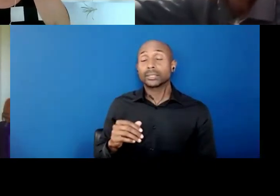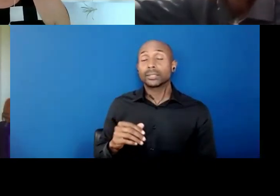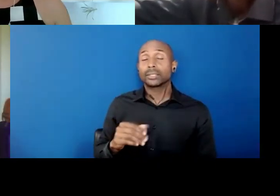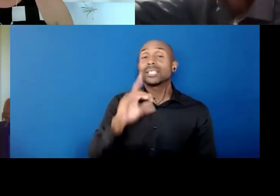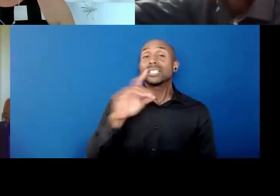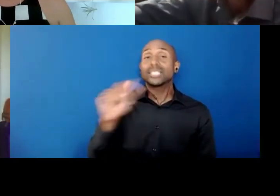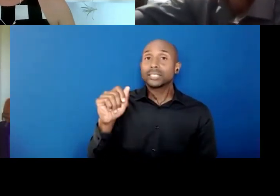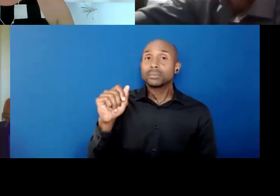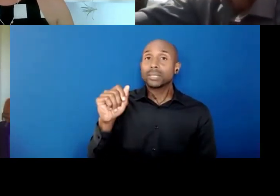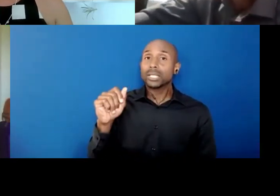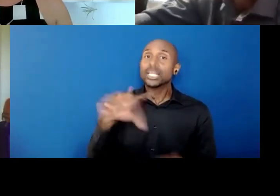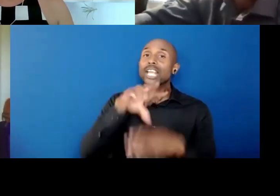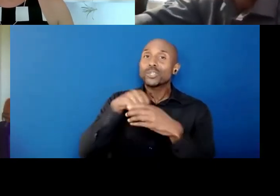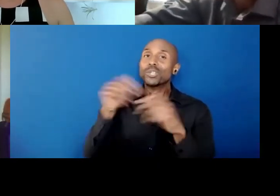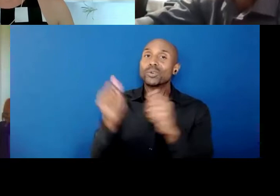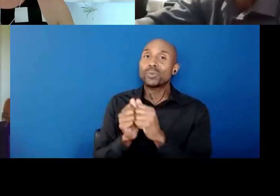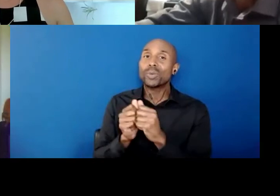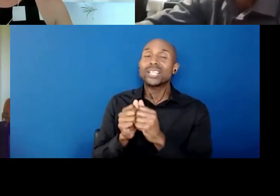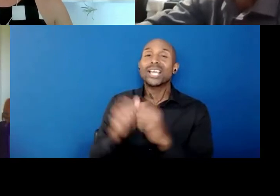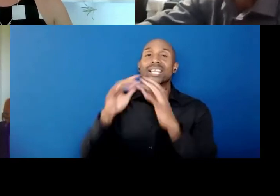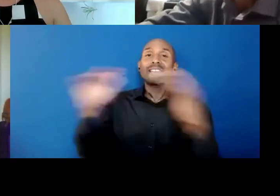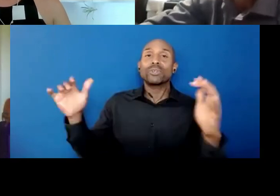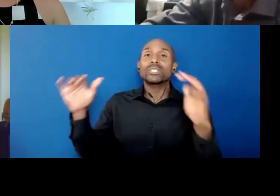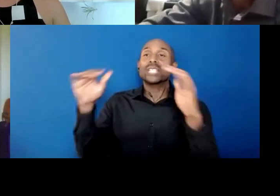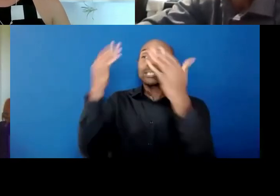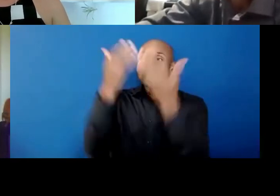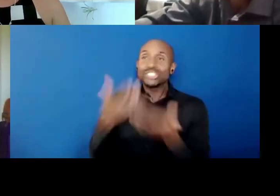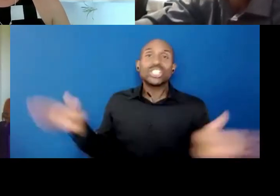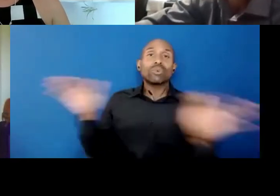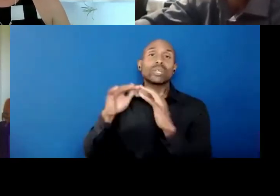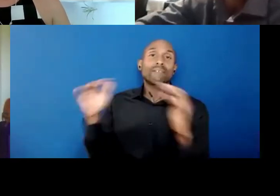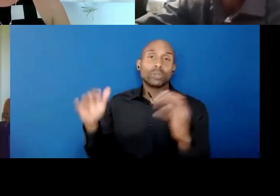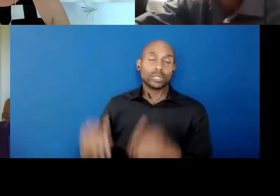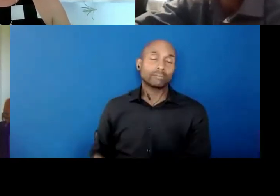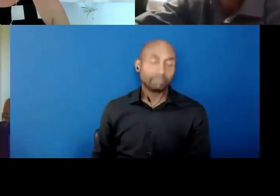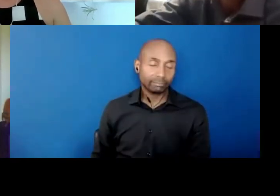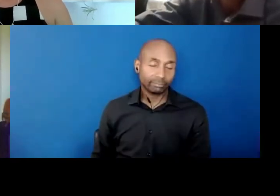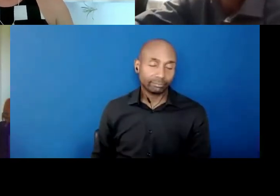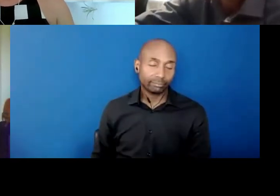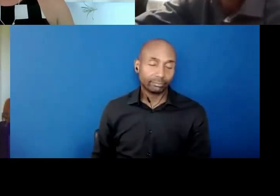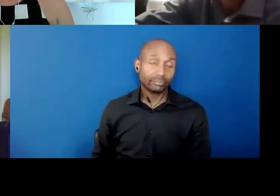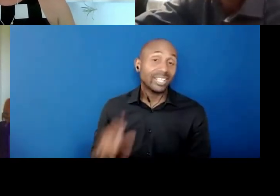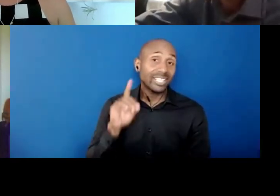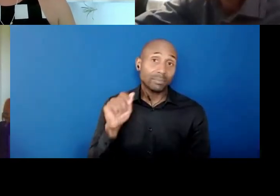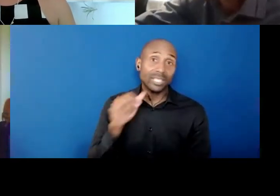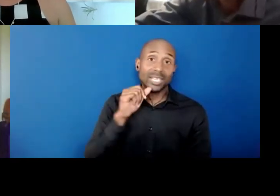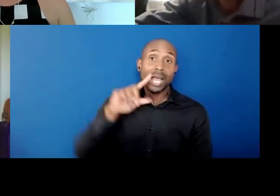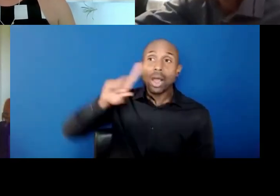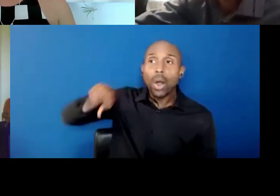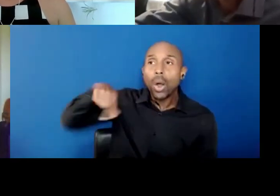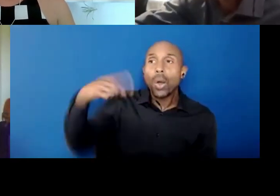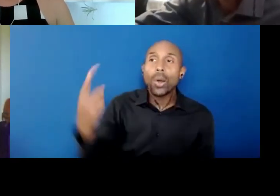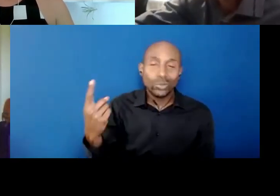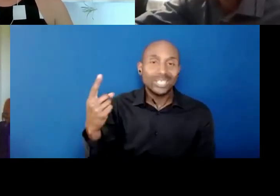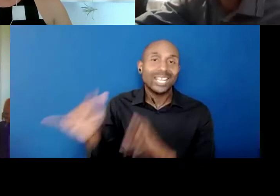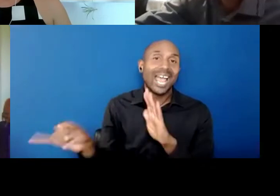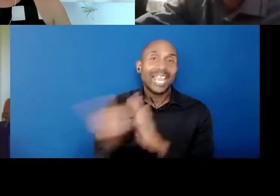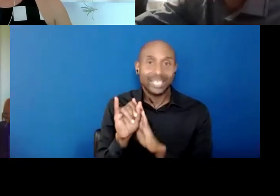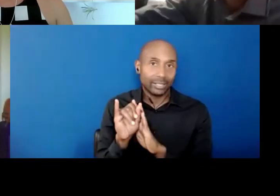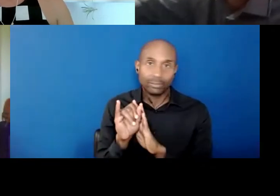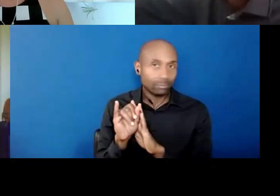of diversity, but it's not the only aspect of a person's identity. They might belong to a number of